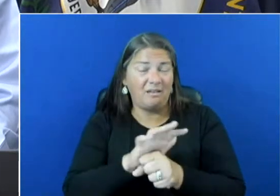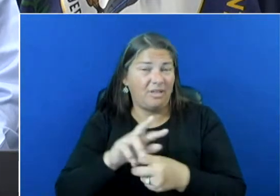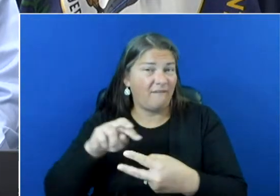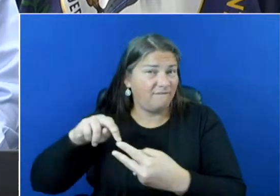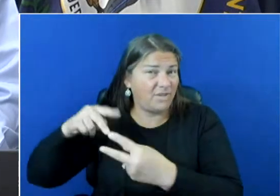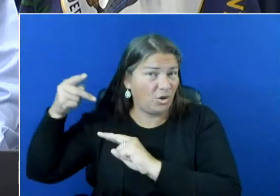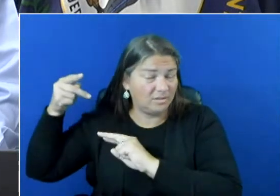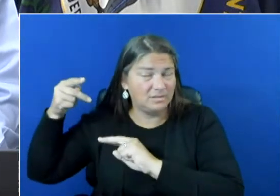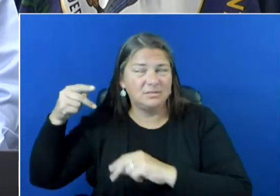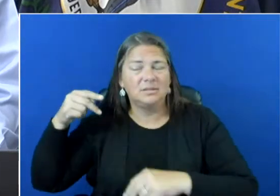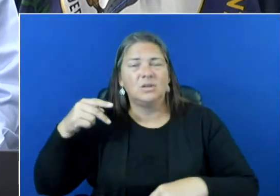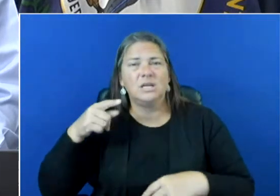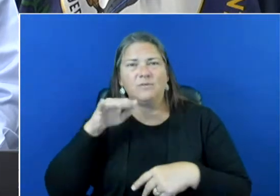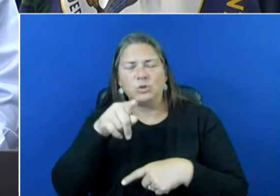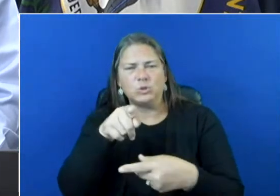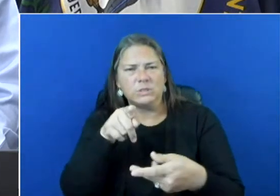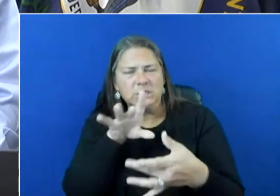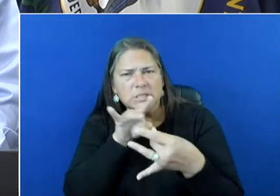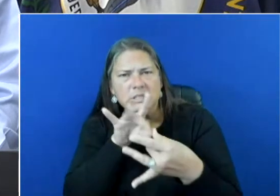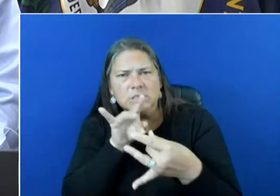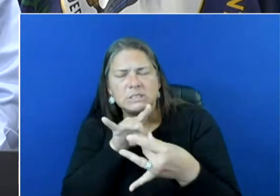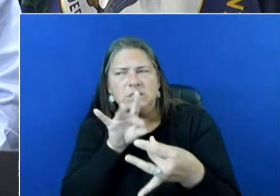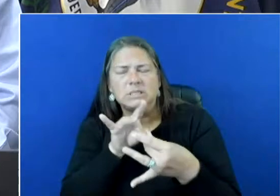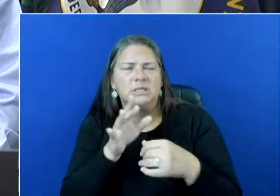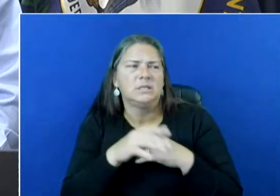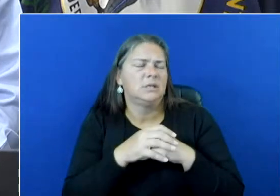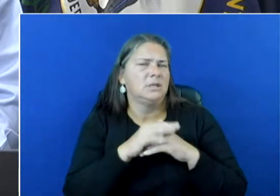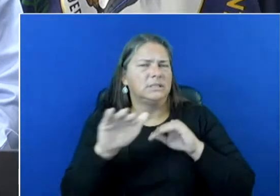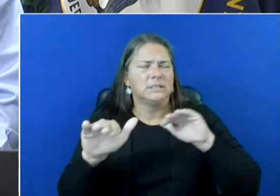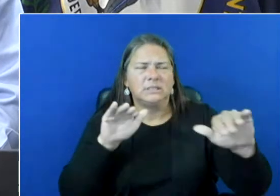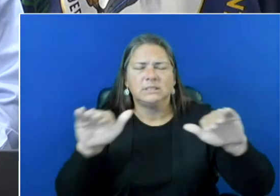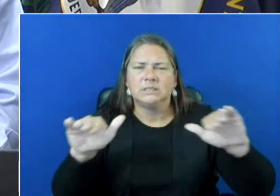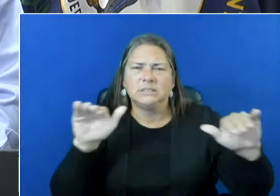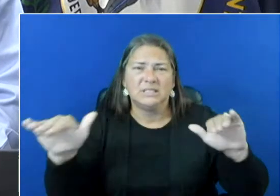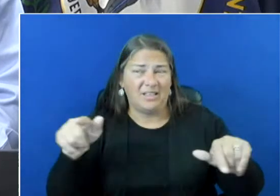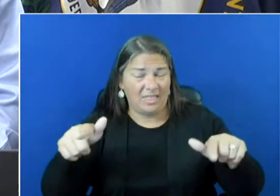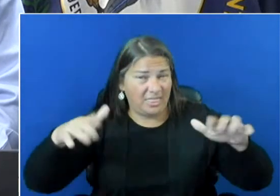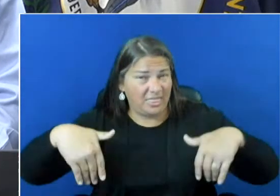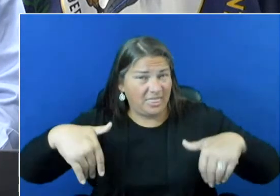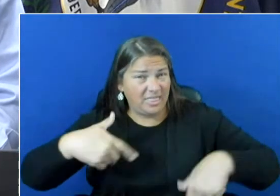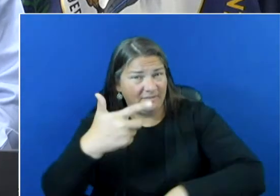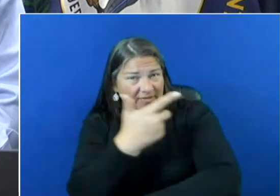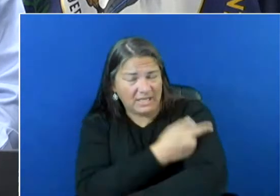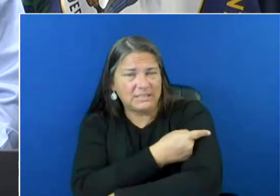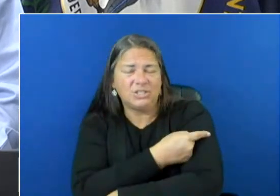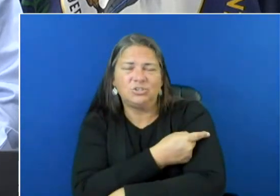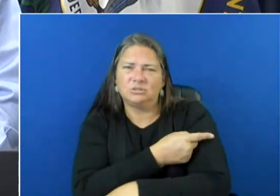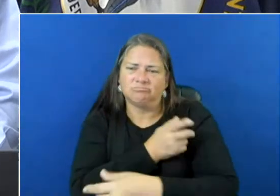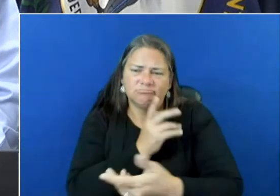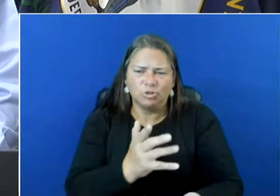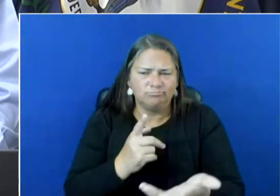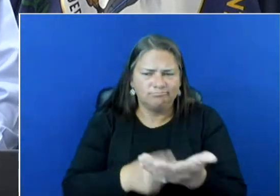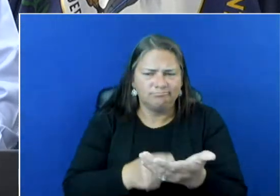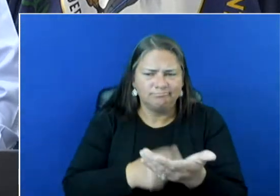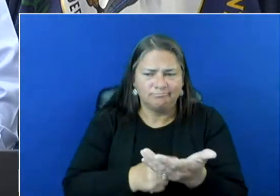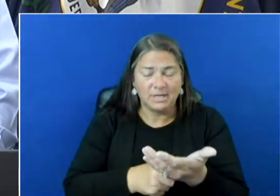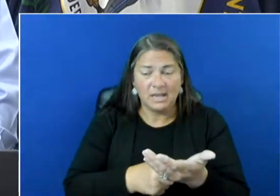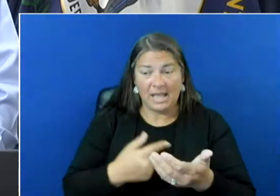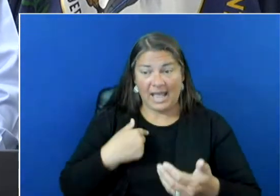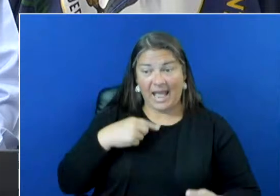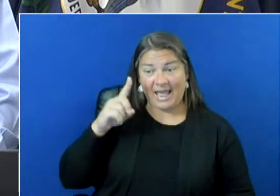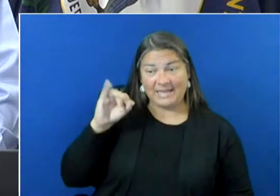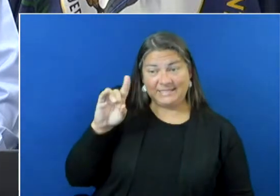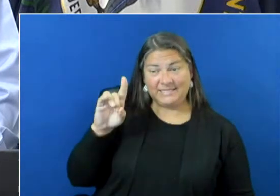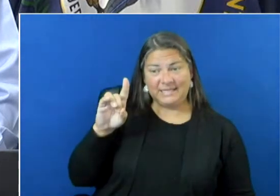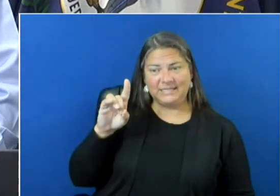have with friends and neighbors and loved ones that aren't vaccinated, the better. I got to have a conversation with somebody the other day